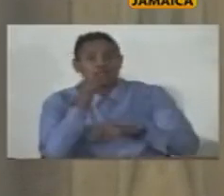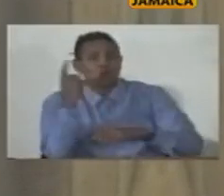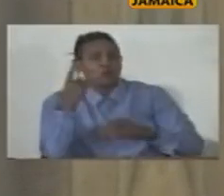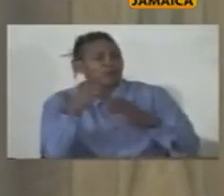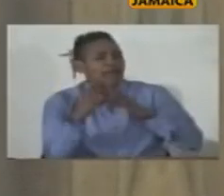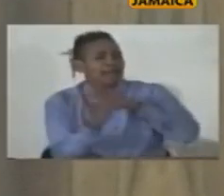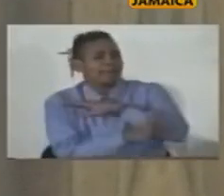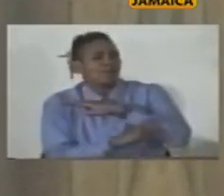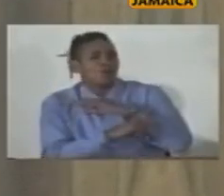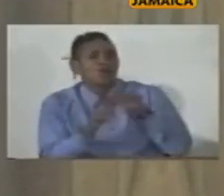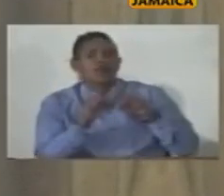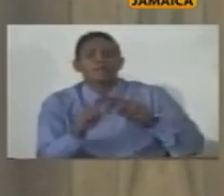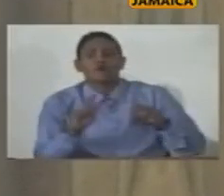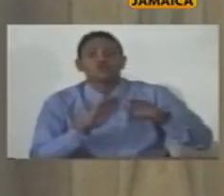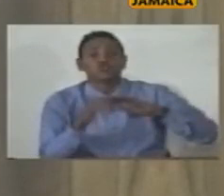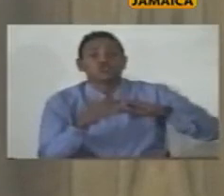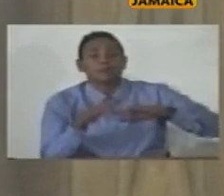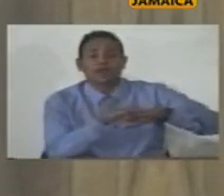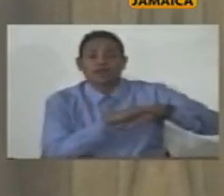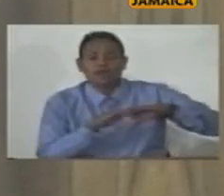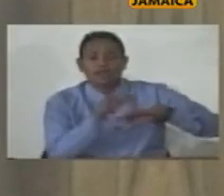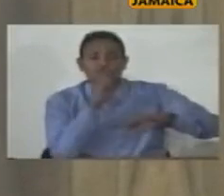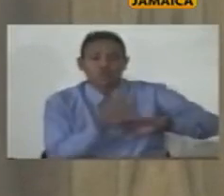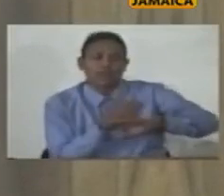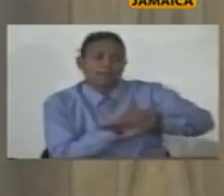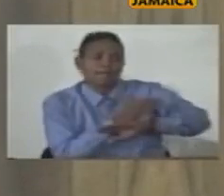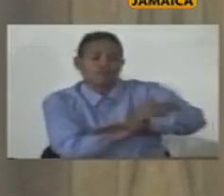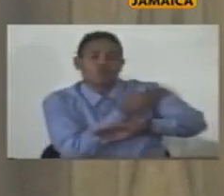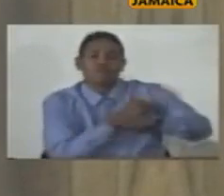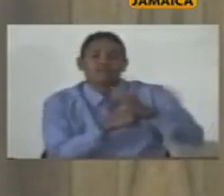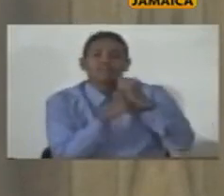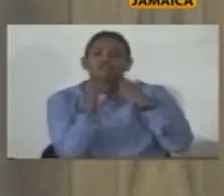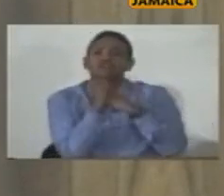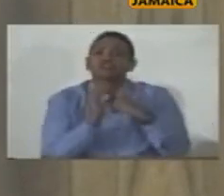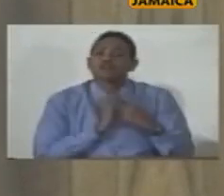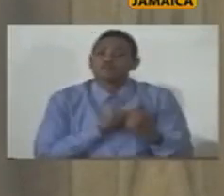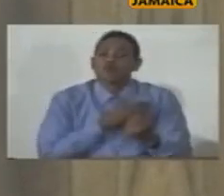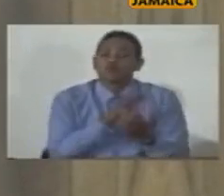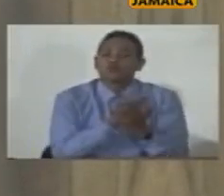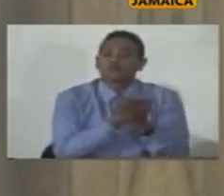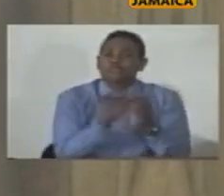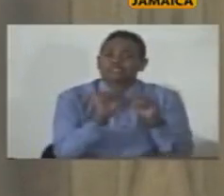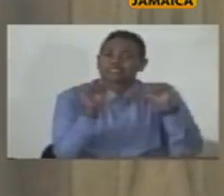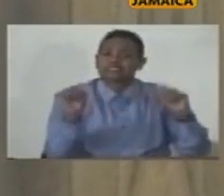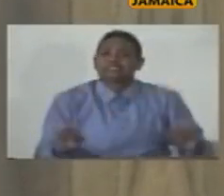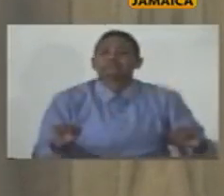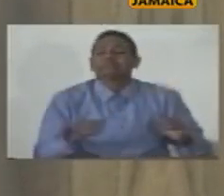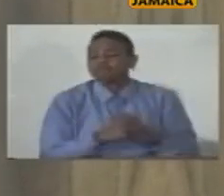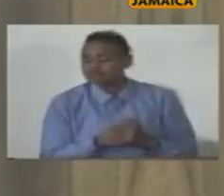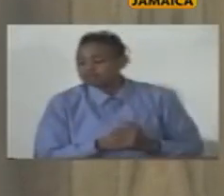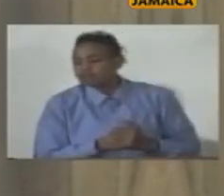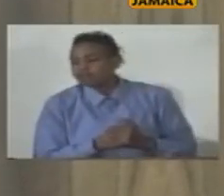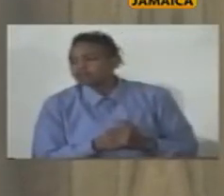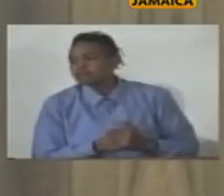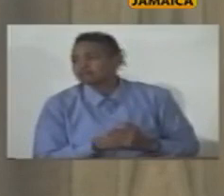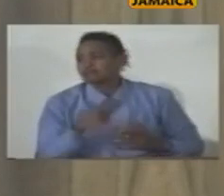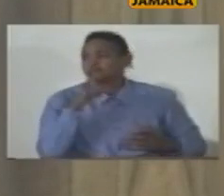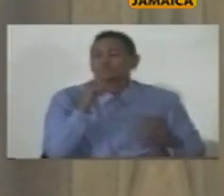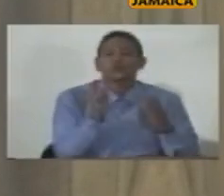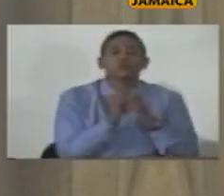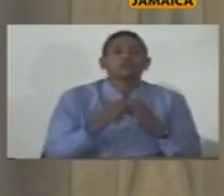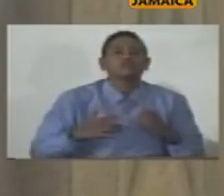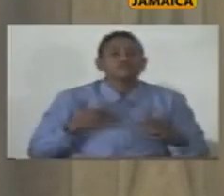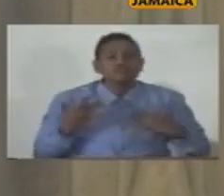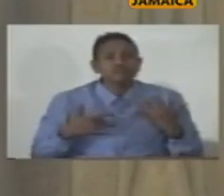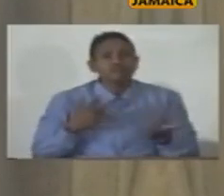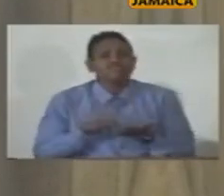Portland, but across Jamaica to improve the infrastructure of our schools. Mr. Speaker, it was with joy that